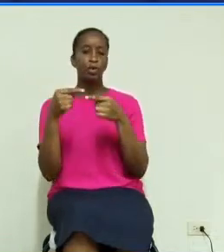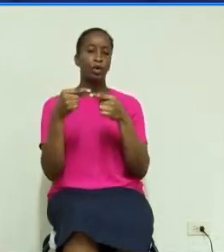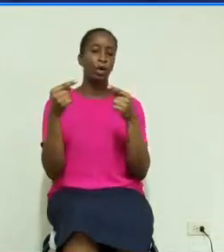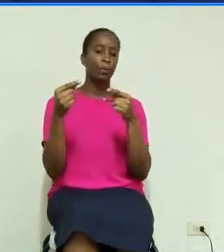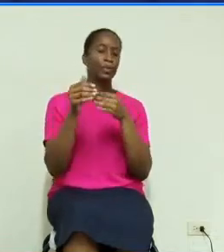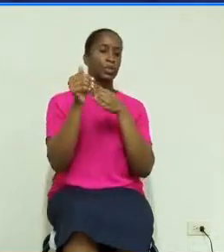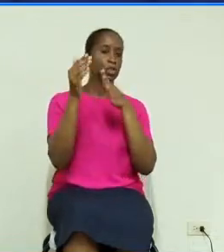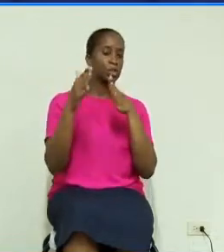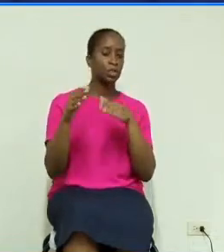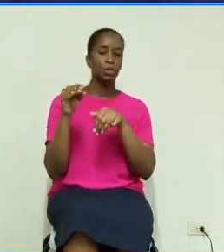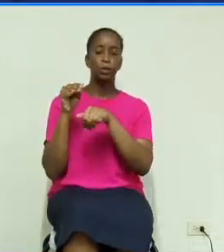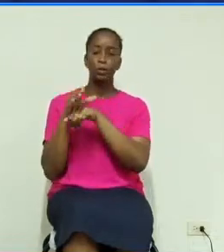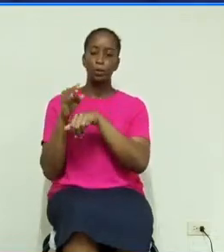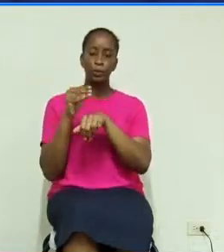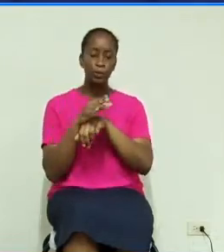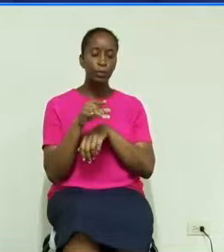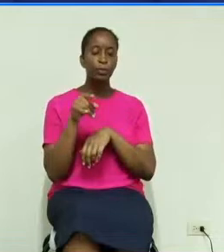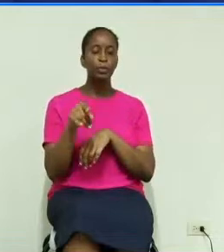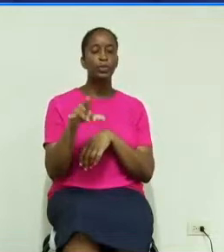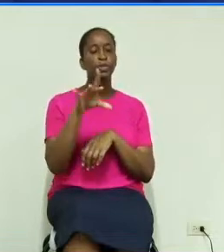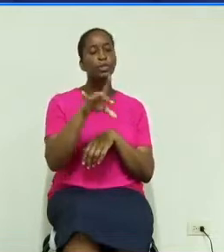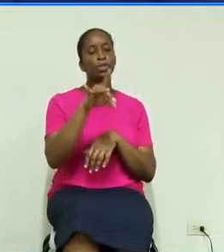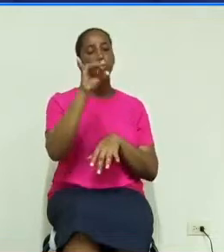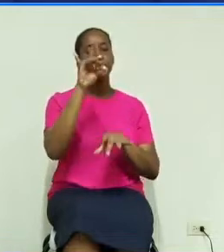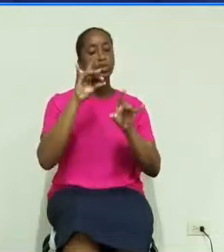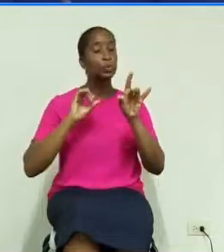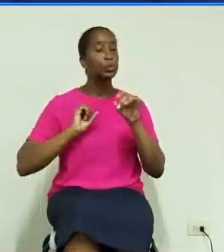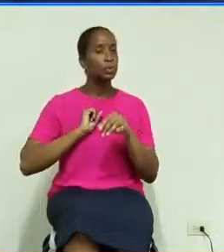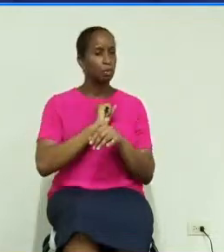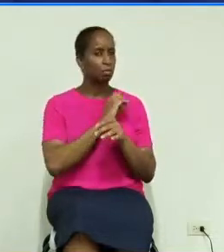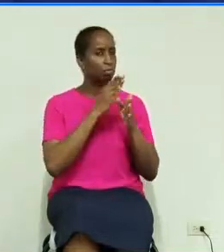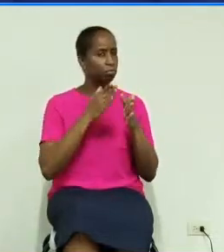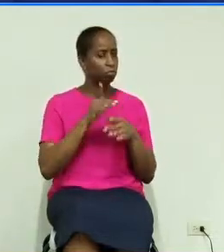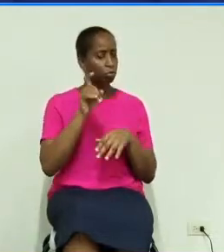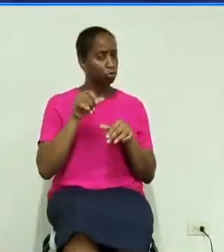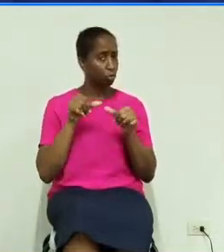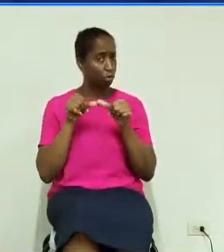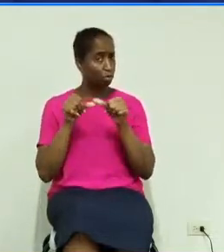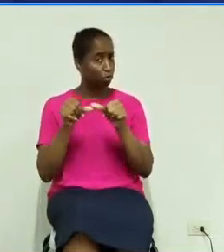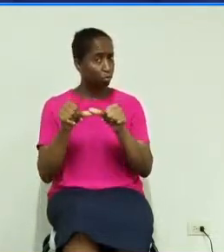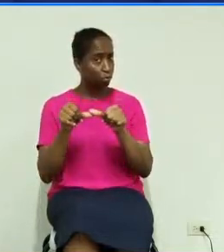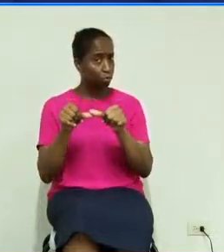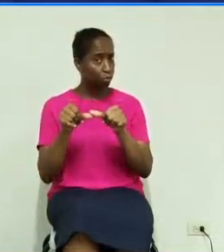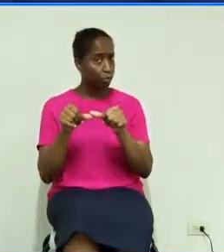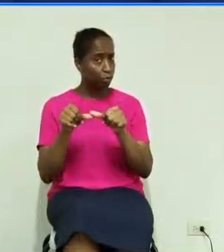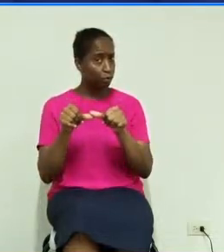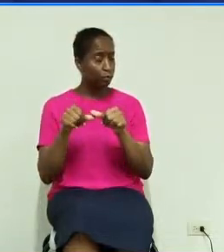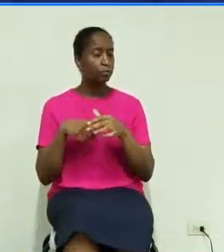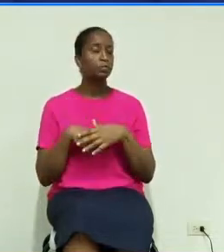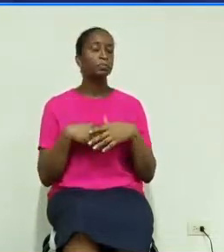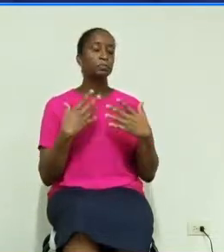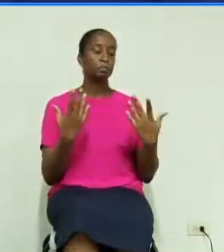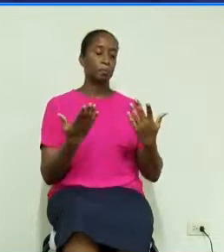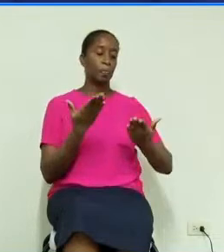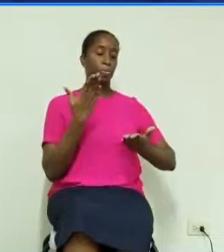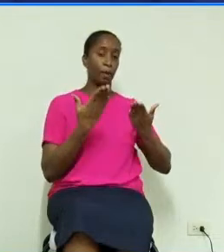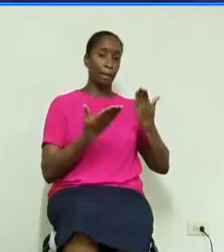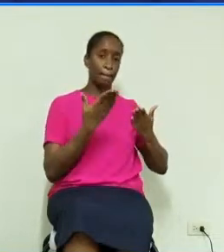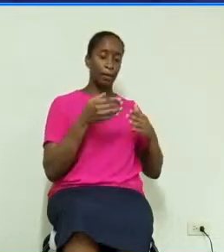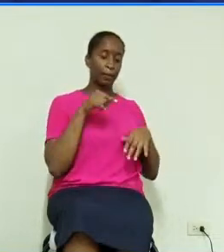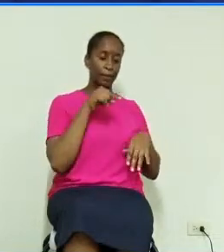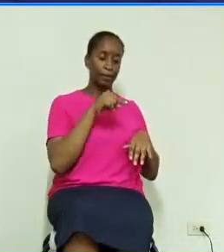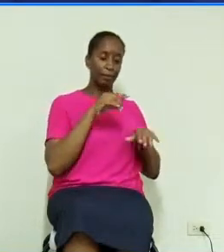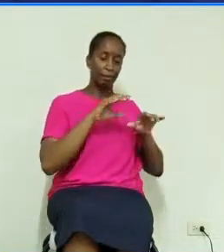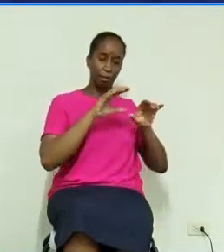for representation of diverse interests, will an independent nominations commission widen the